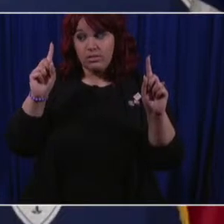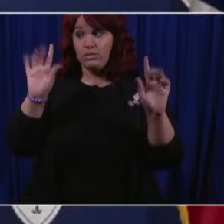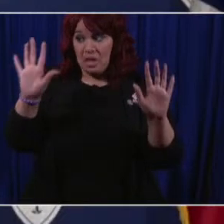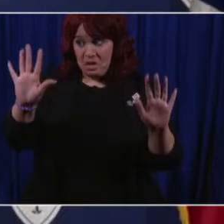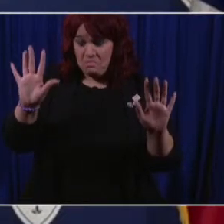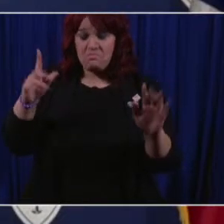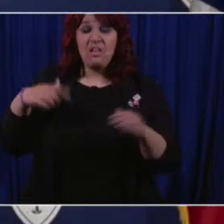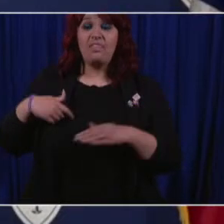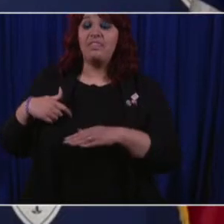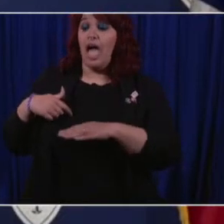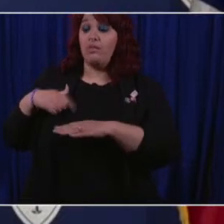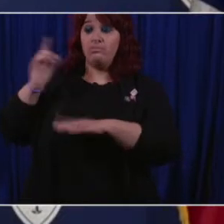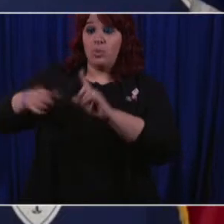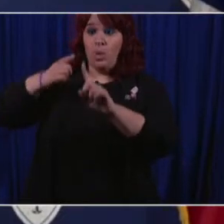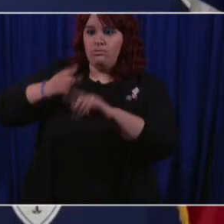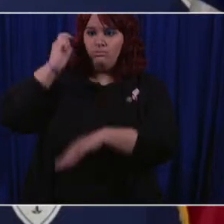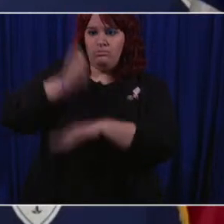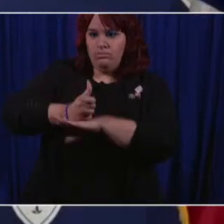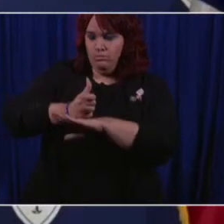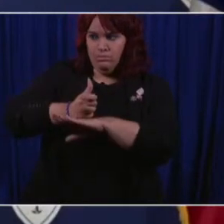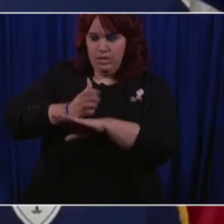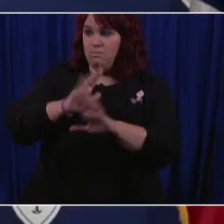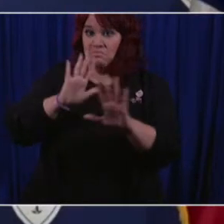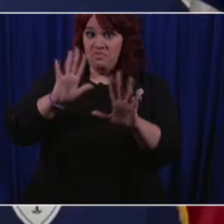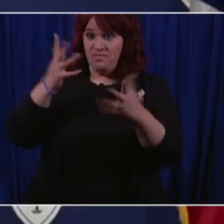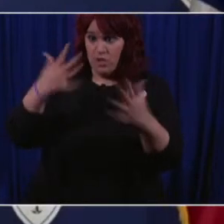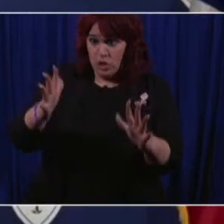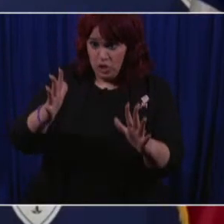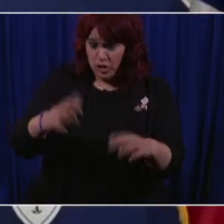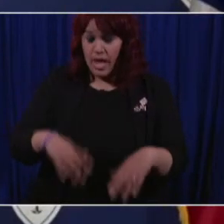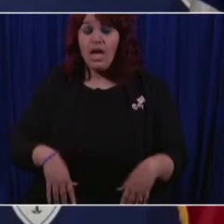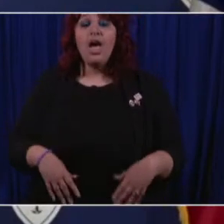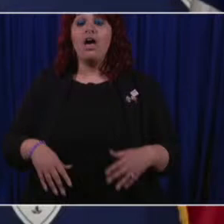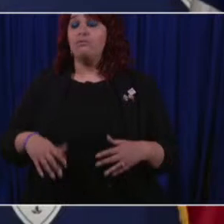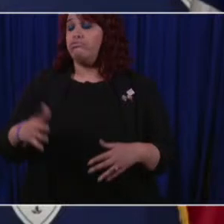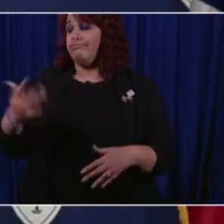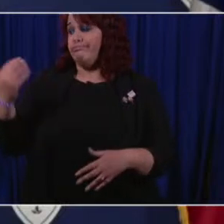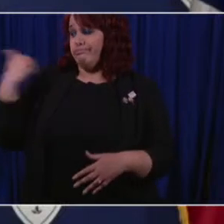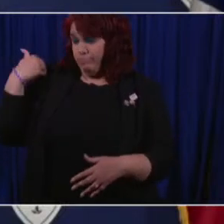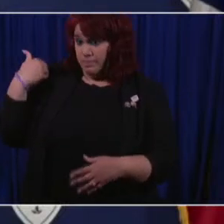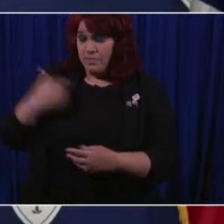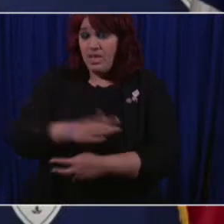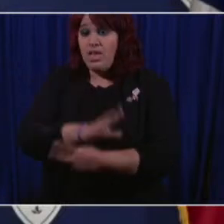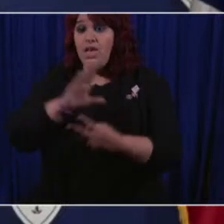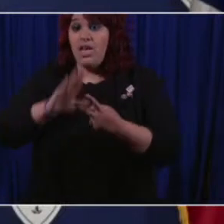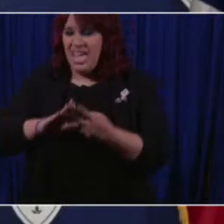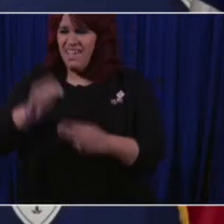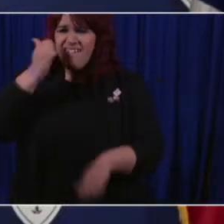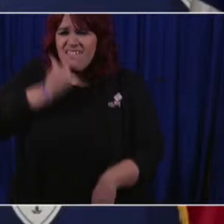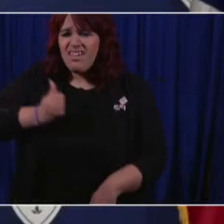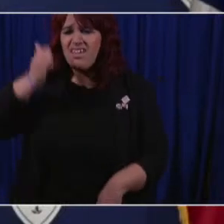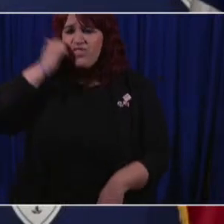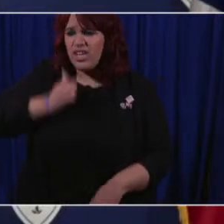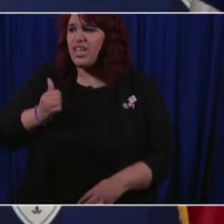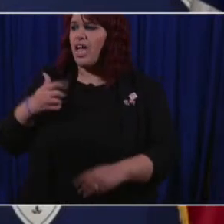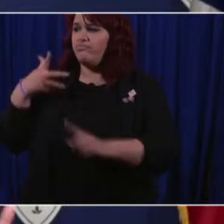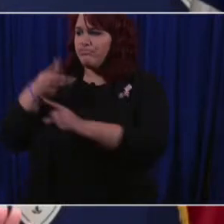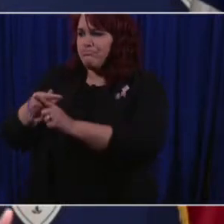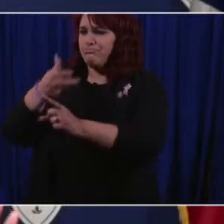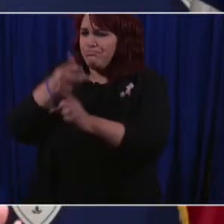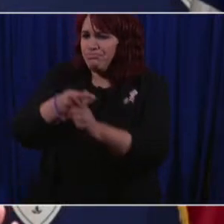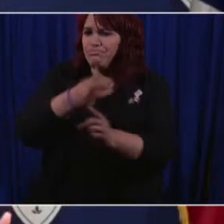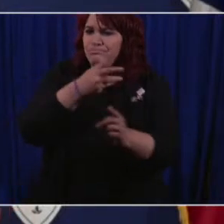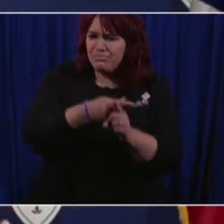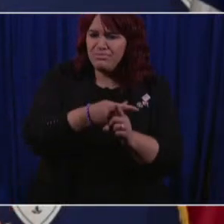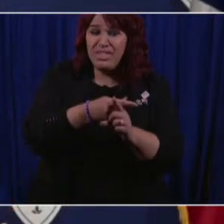of the population vaccinated. Every day we're vaccinating more Ohioans. That's how we get out of this. So no, I'm not going